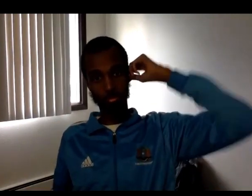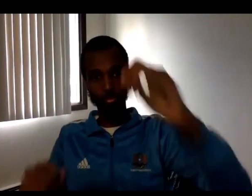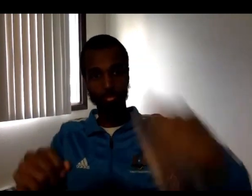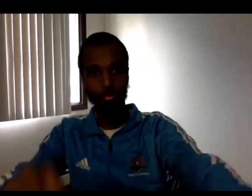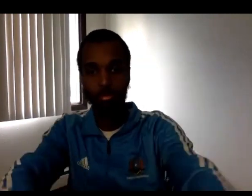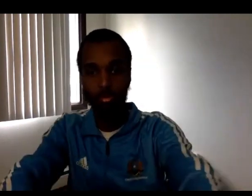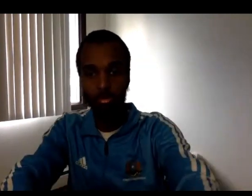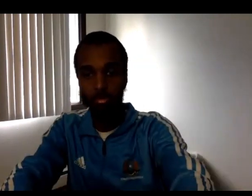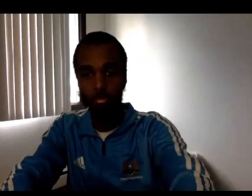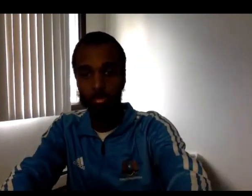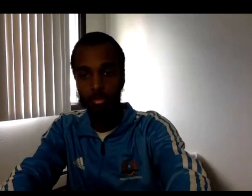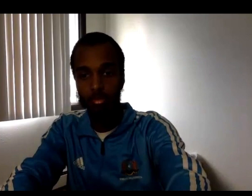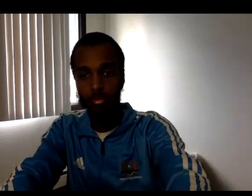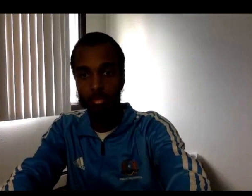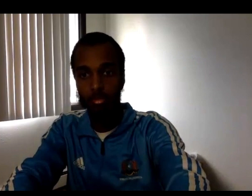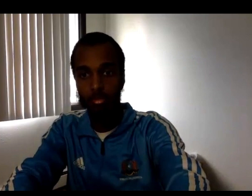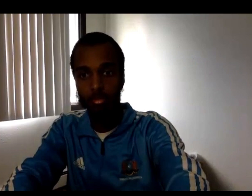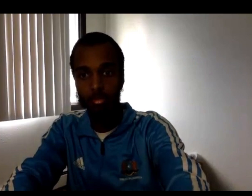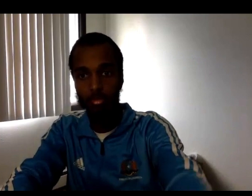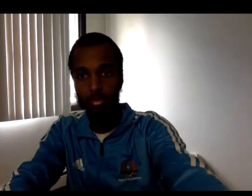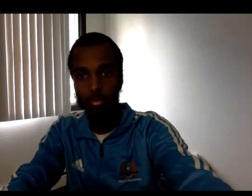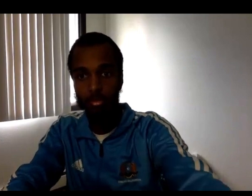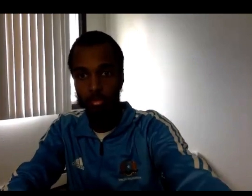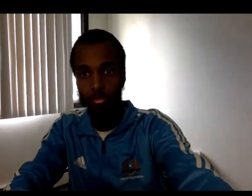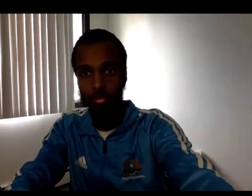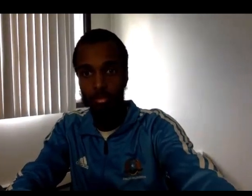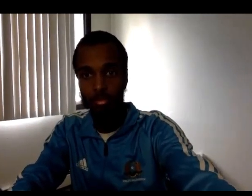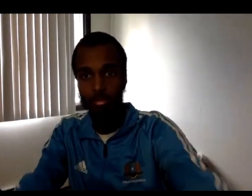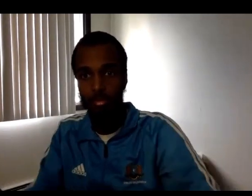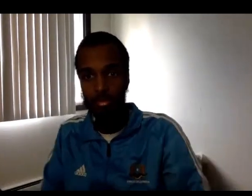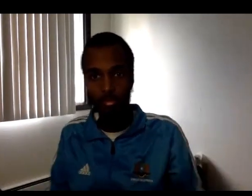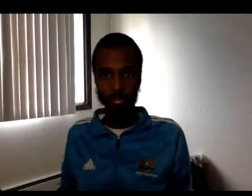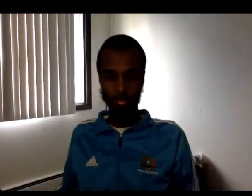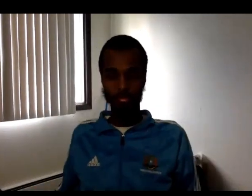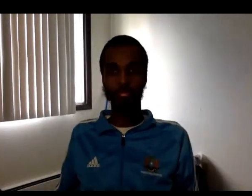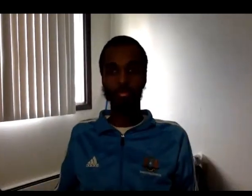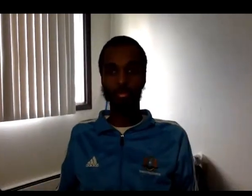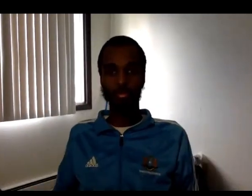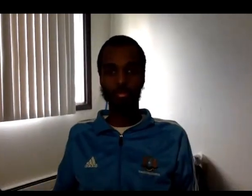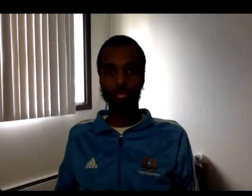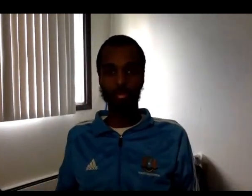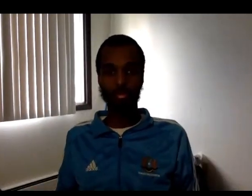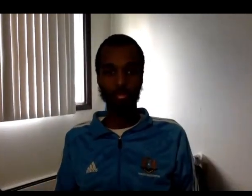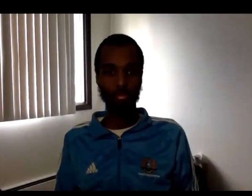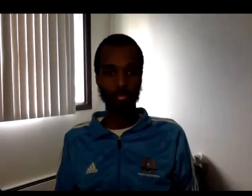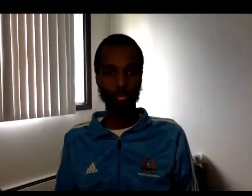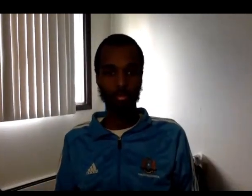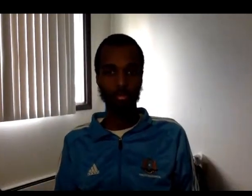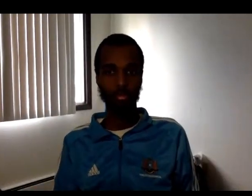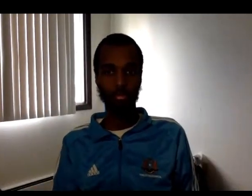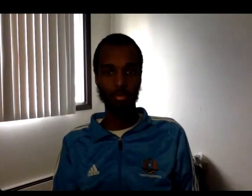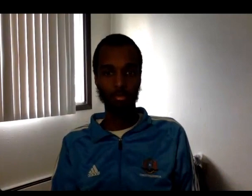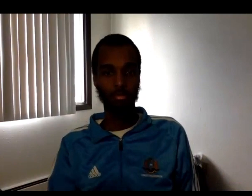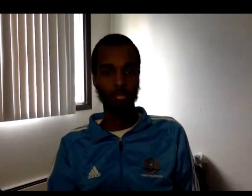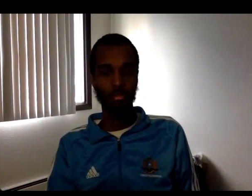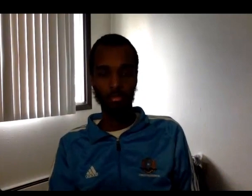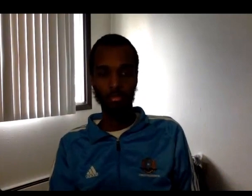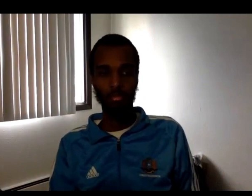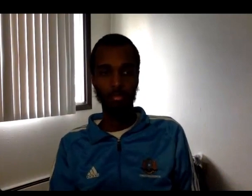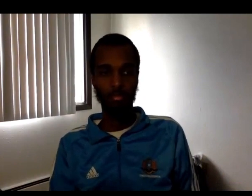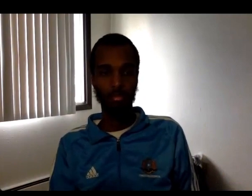I can't hear you. I don't know Are you why. Oh, signaling I to me? can. Yes, I couldn't hear you. Could you mind saying that again? Yeah, not a